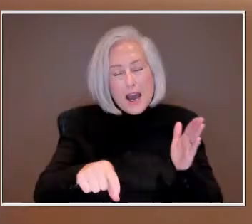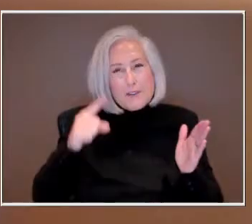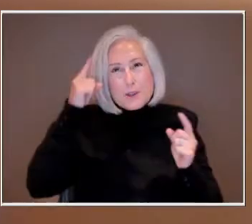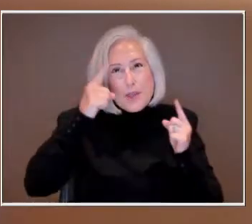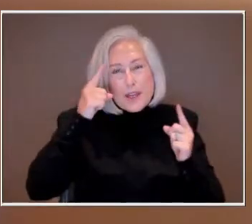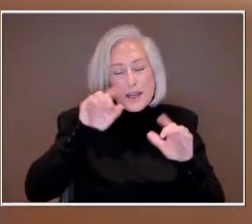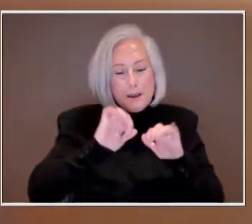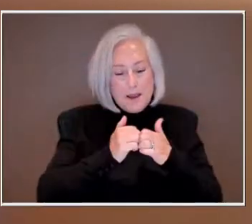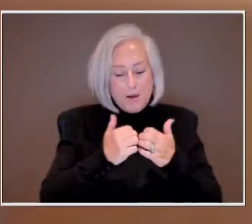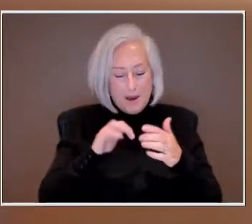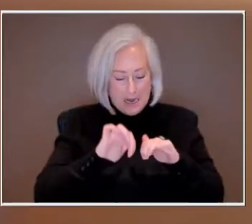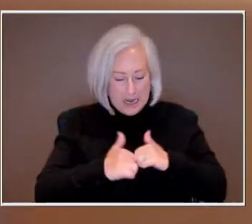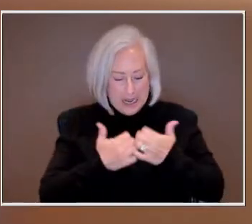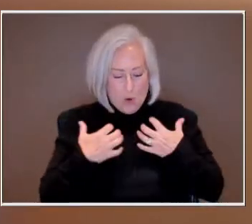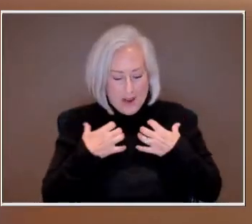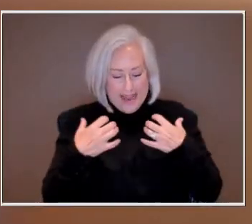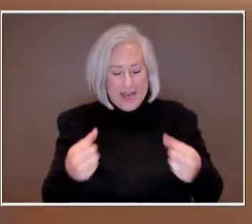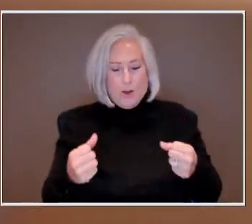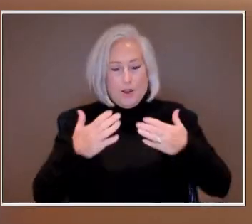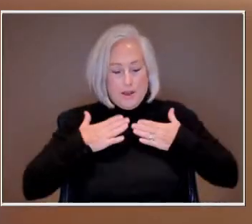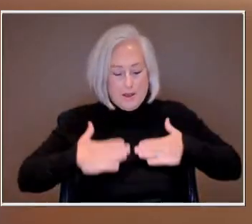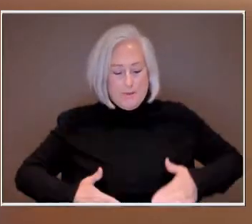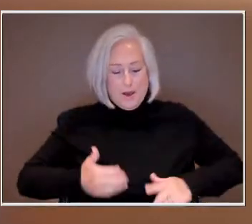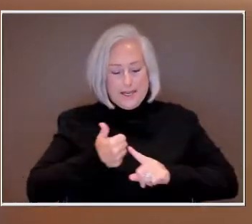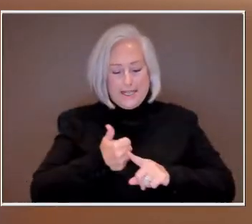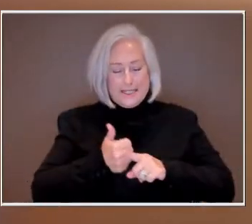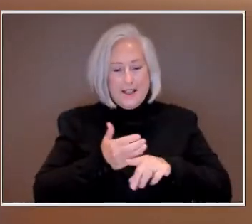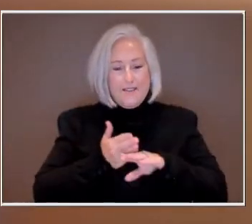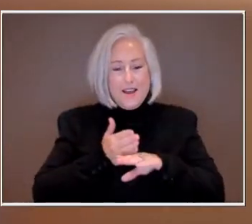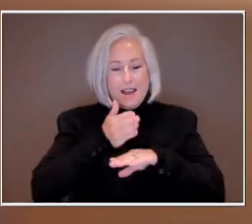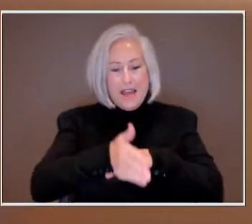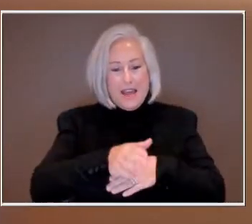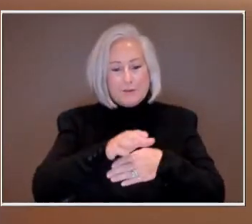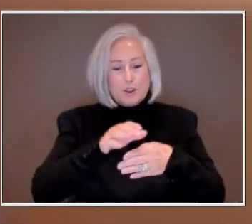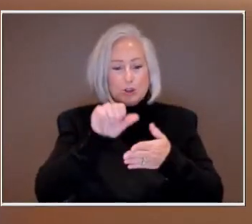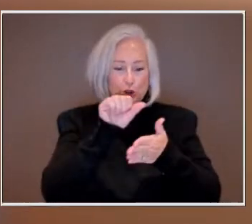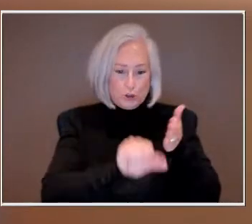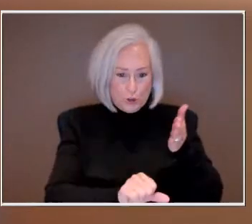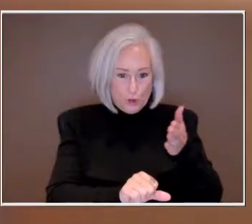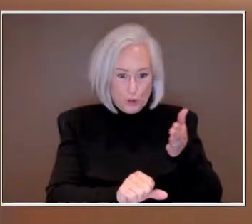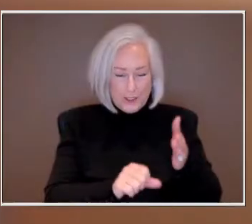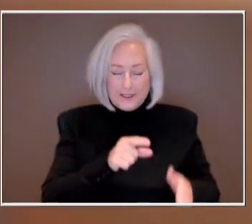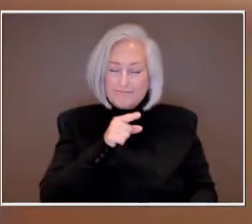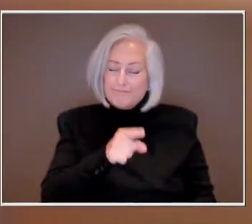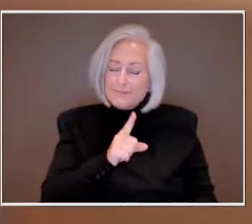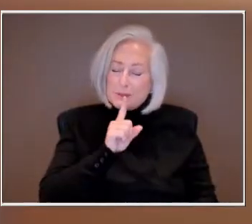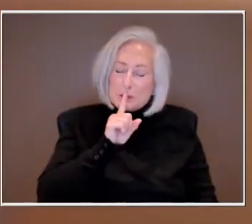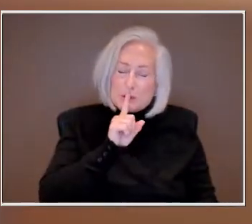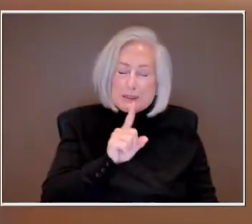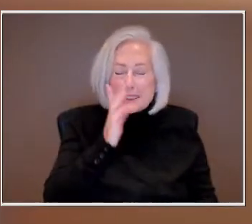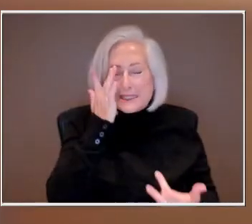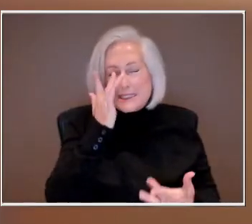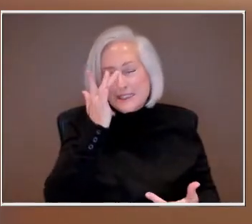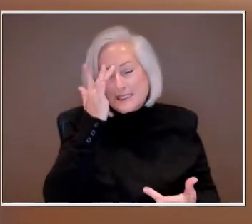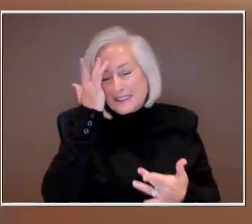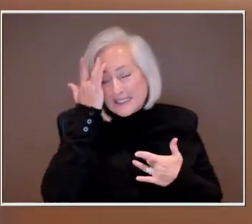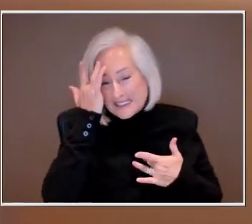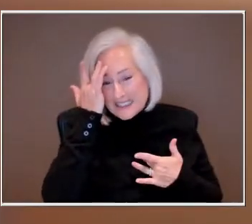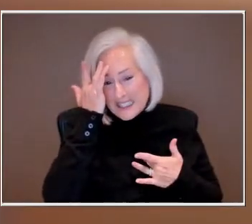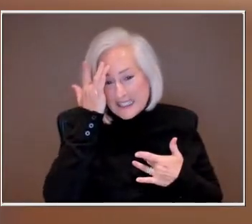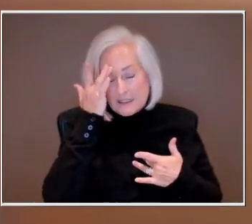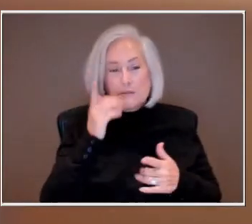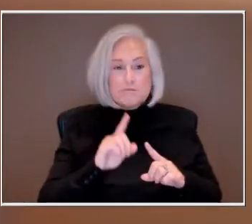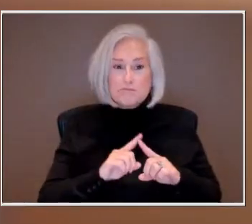of the strategy of using the LVAD to a heart transplant, because he was incredibly sick. We were able to put the LVAD in, and he clearly was able to do well